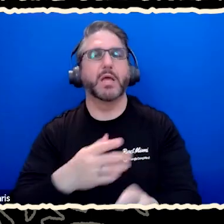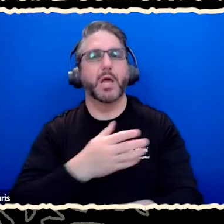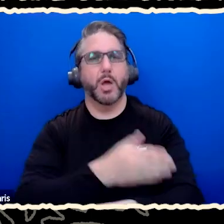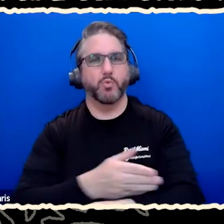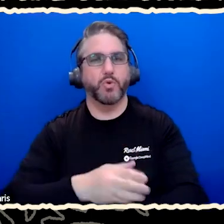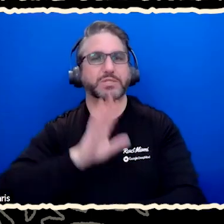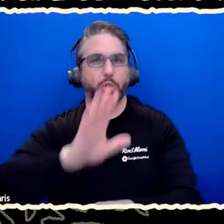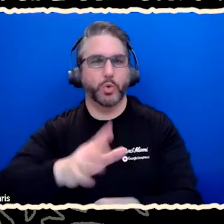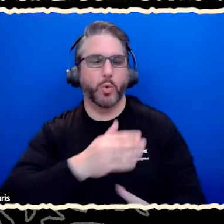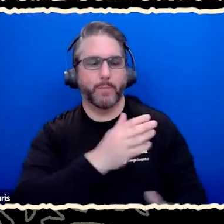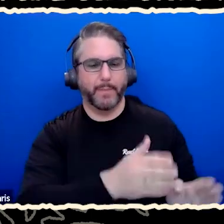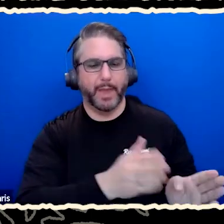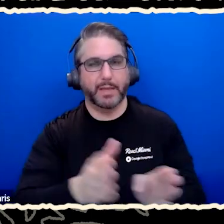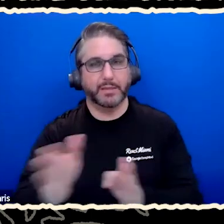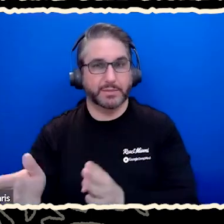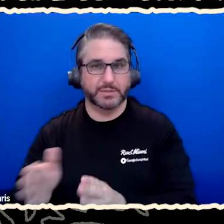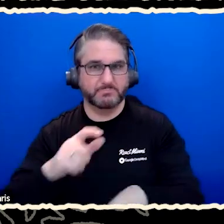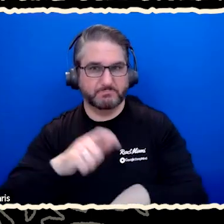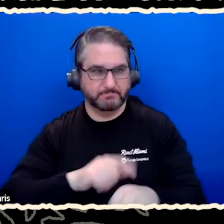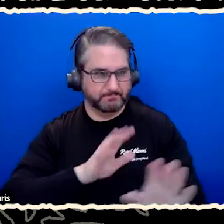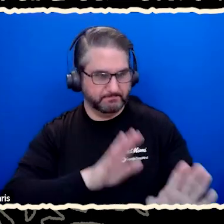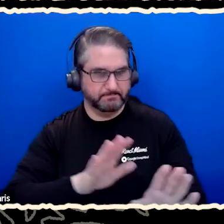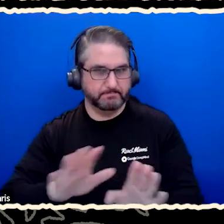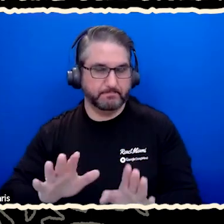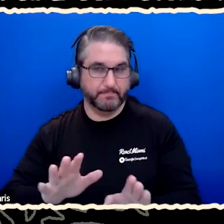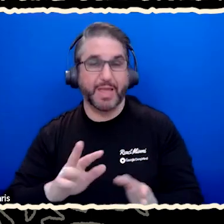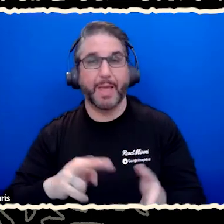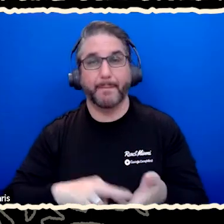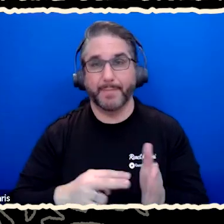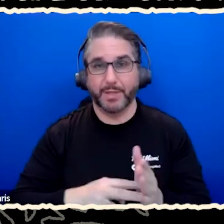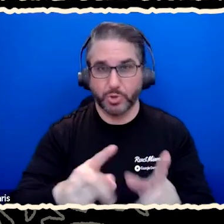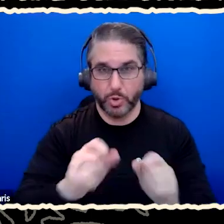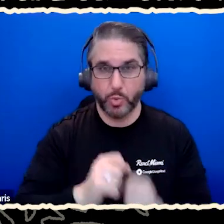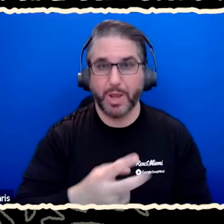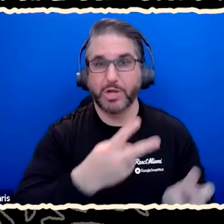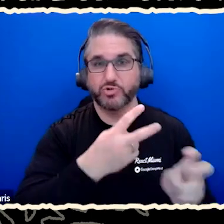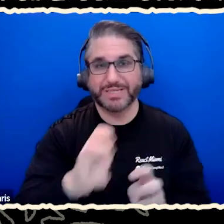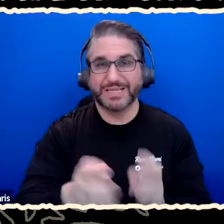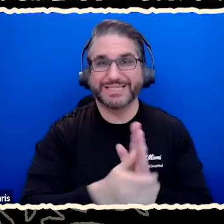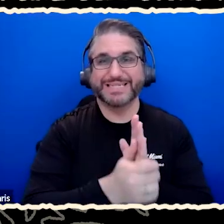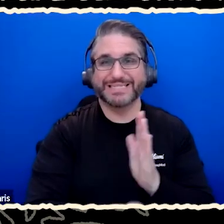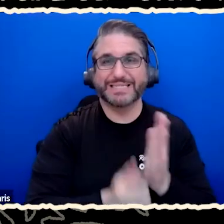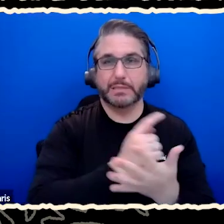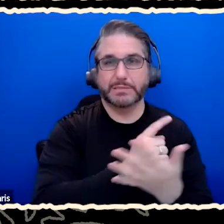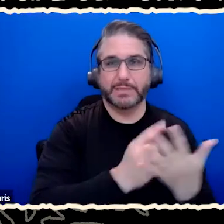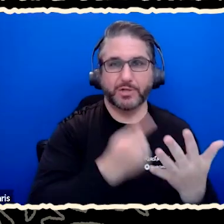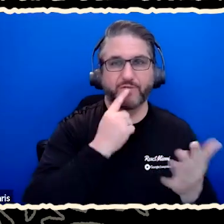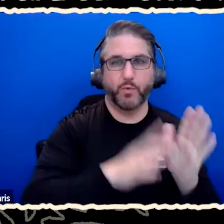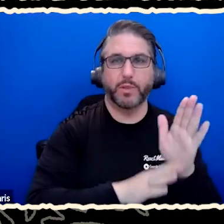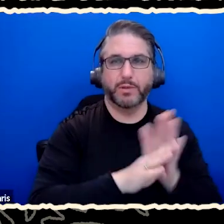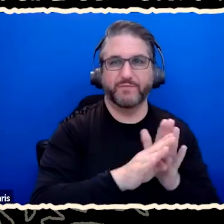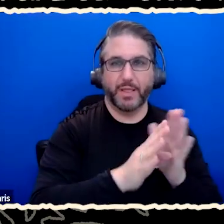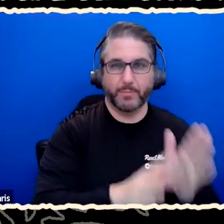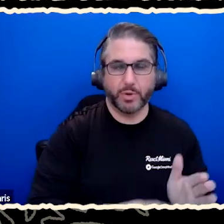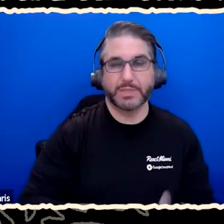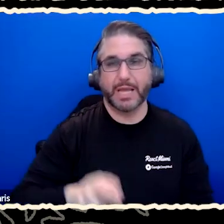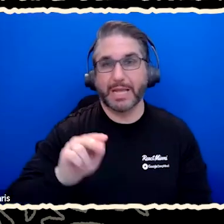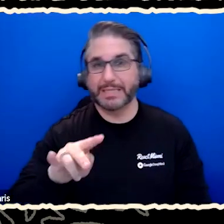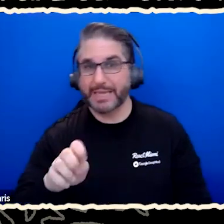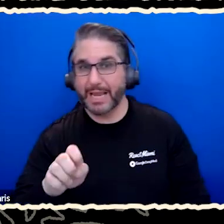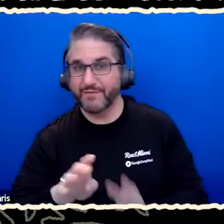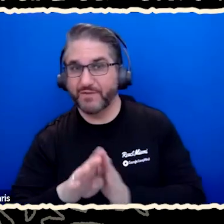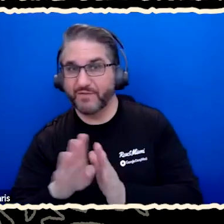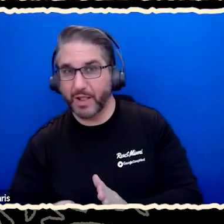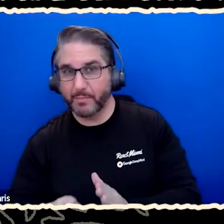pace, and allows you also to, which is very important, transition the skill sets of your developers, possibly native developers, to React Native during